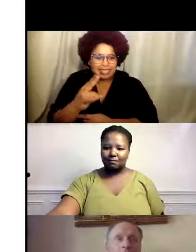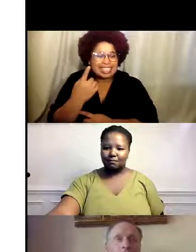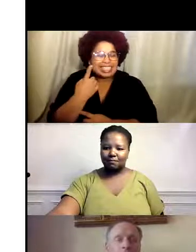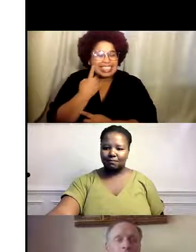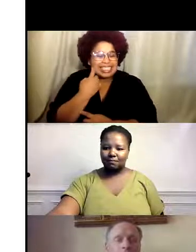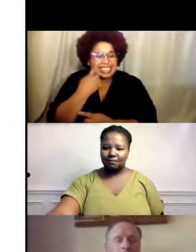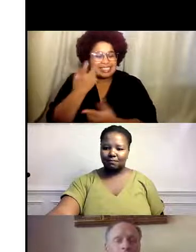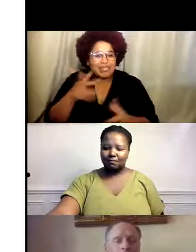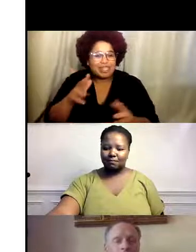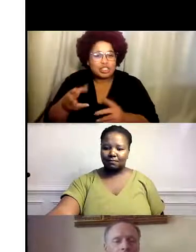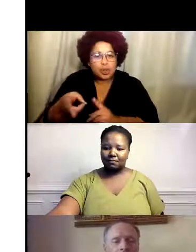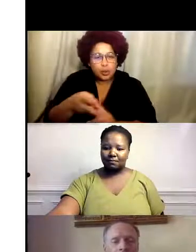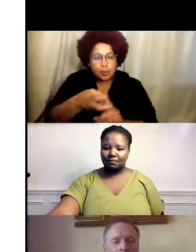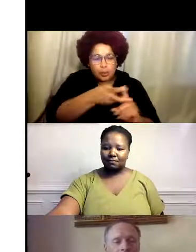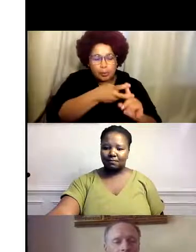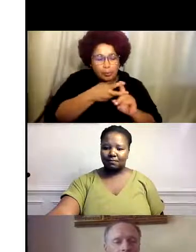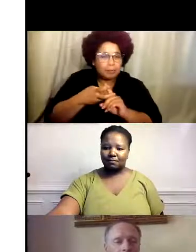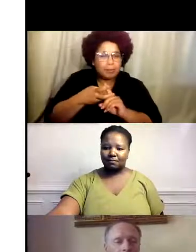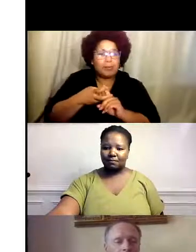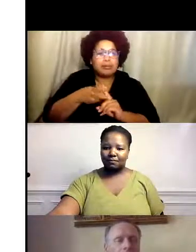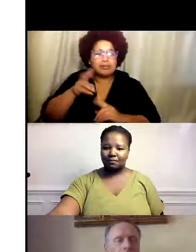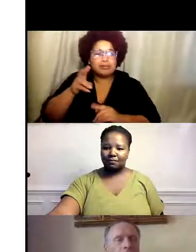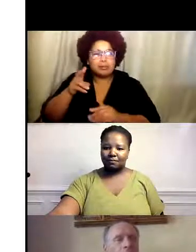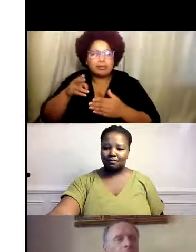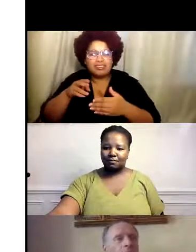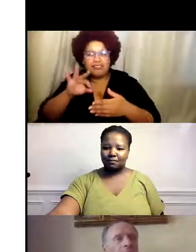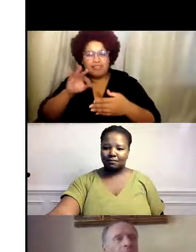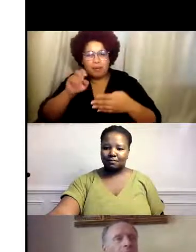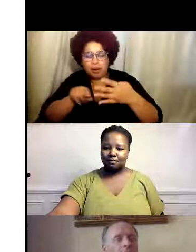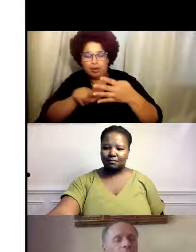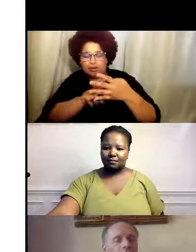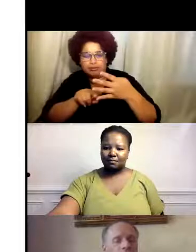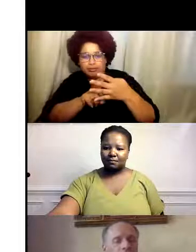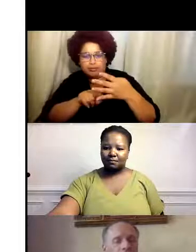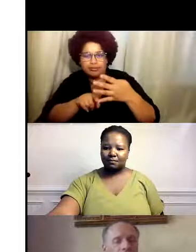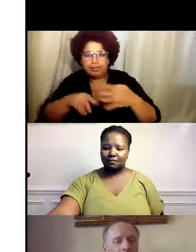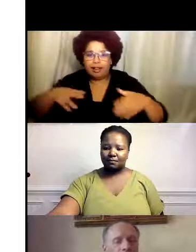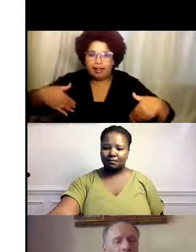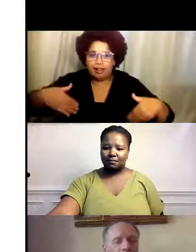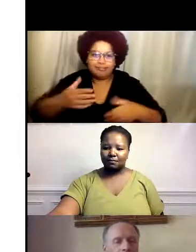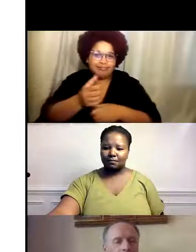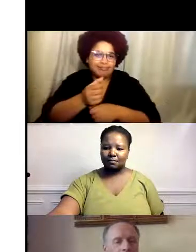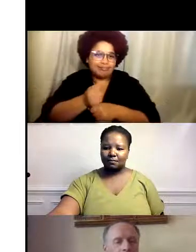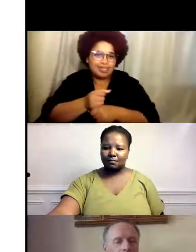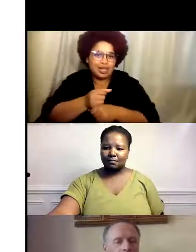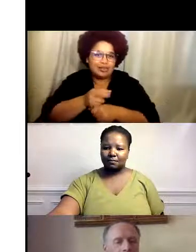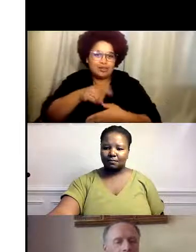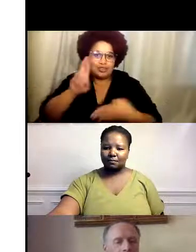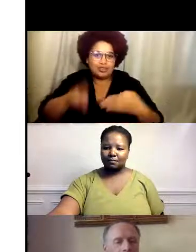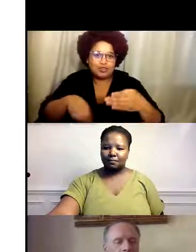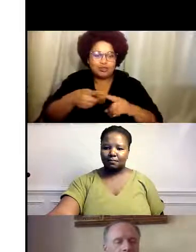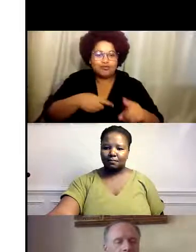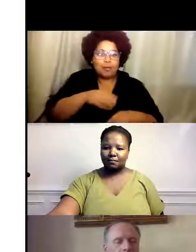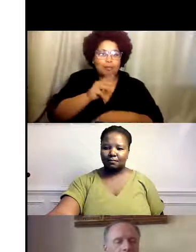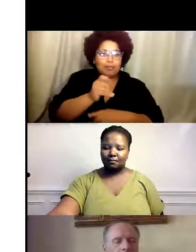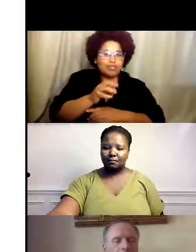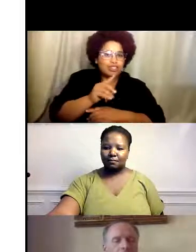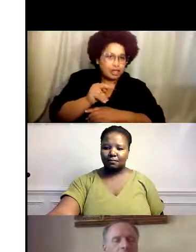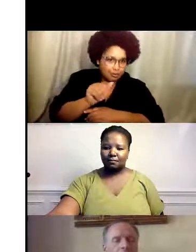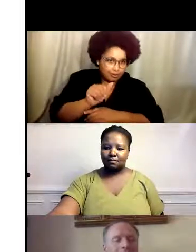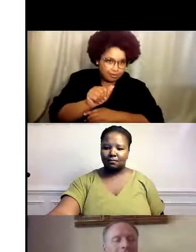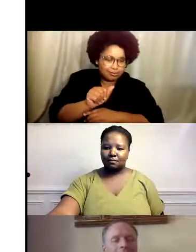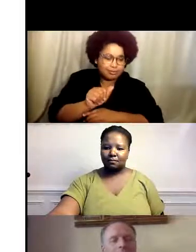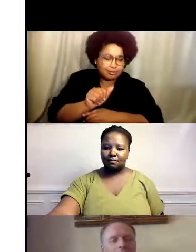their recruitment towards the end of February. So we don't have any results yet from the Moderna trial. And they're